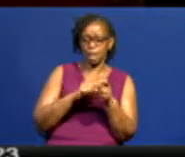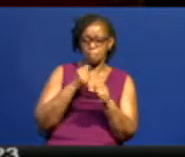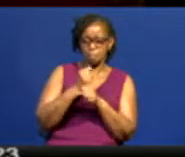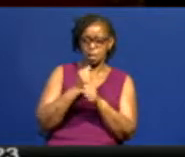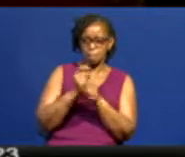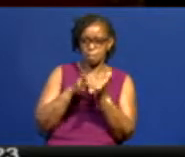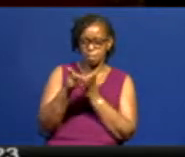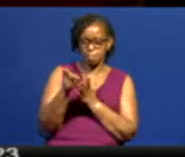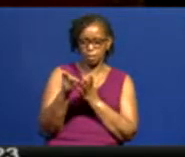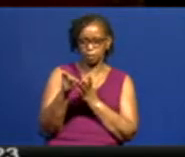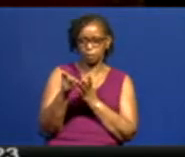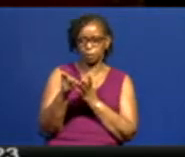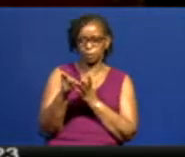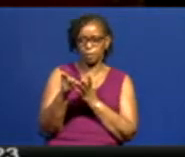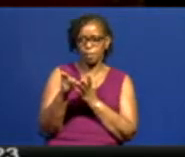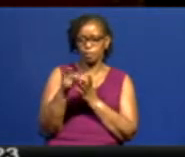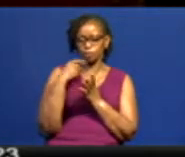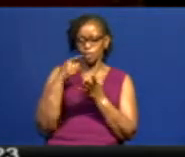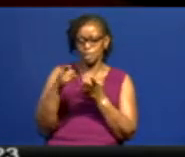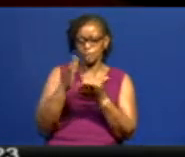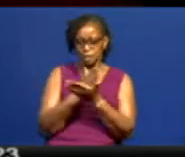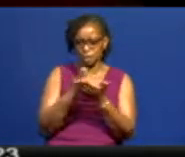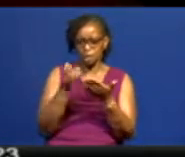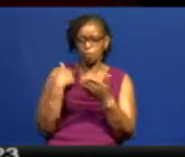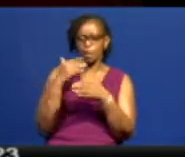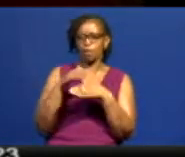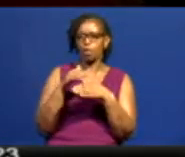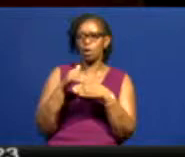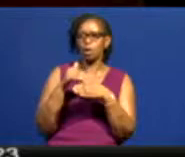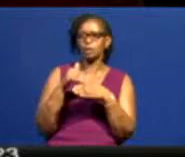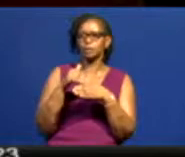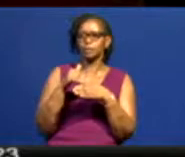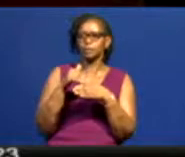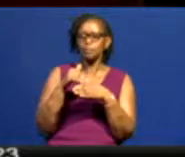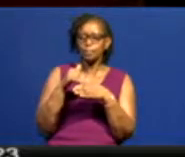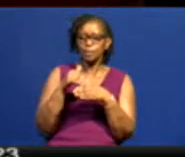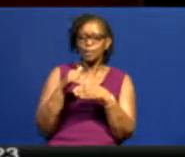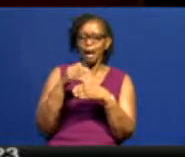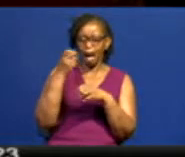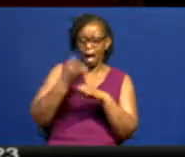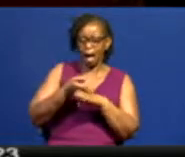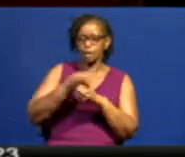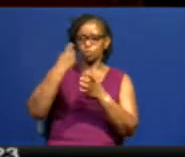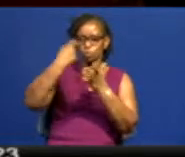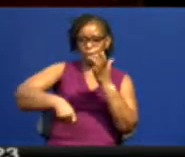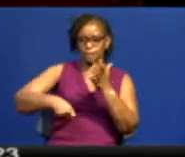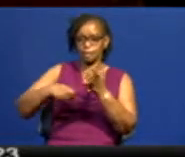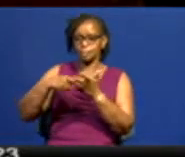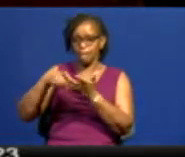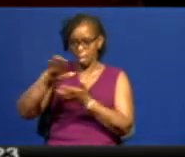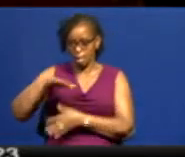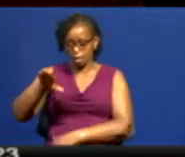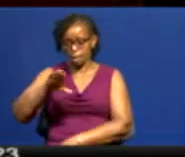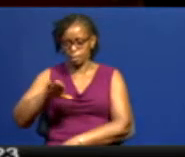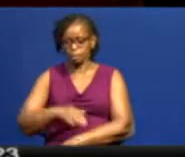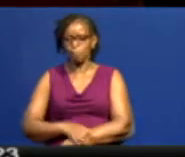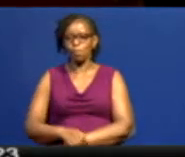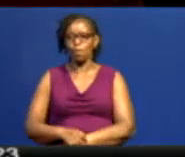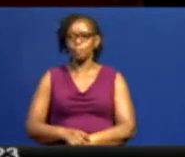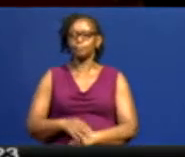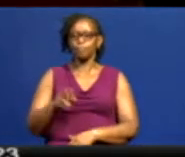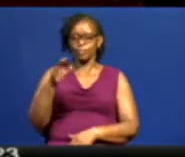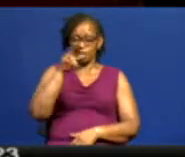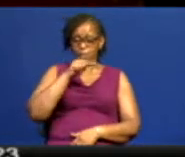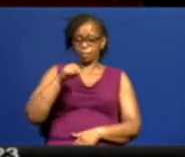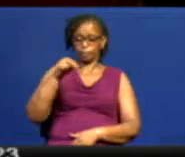payments to what these sectors we are calling the hard tax sectors. The committee has proposed amendment to the national tax policy